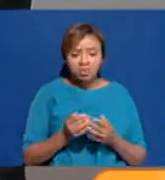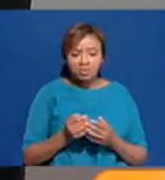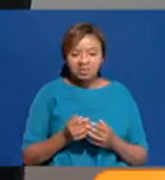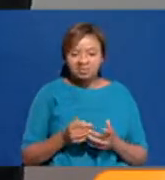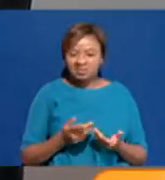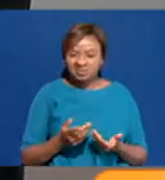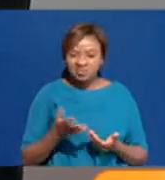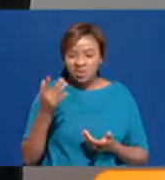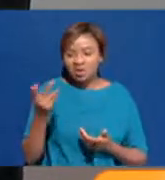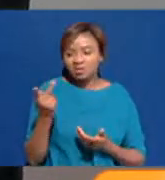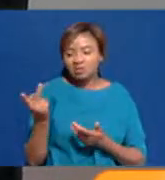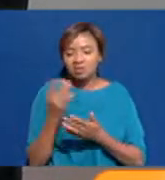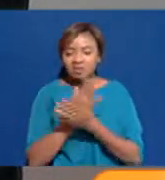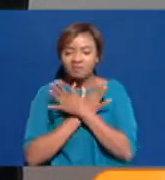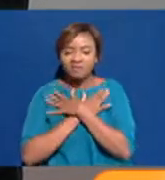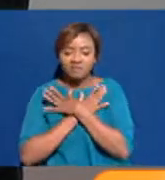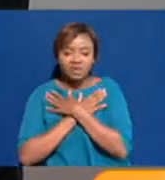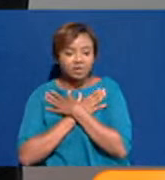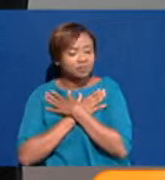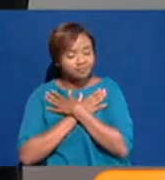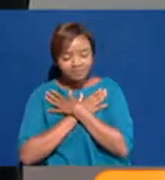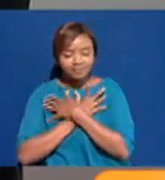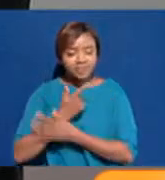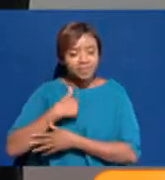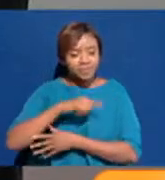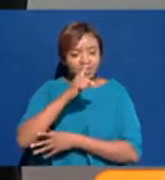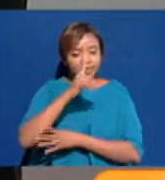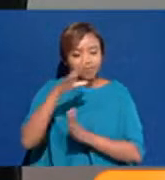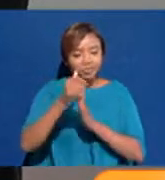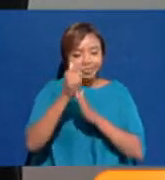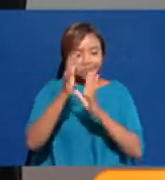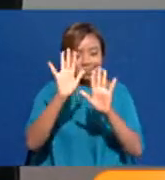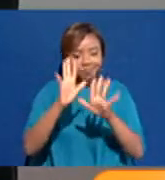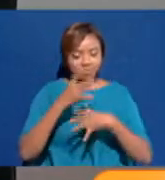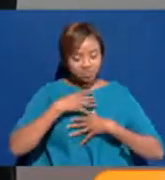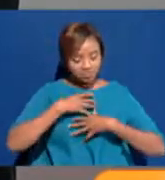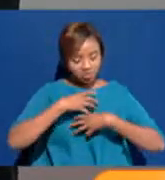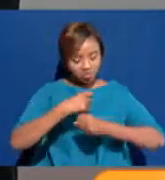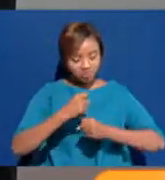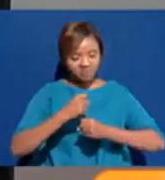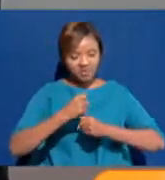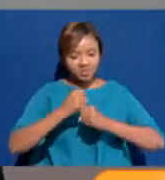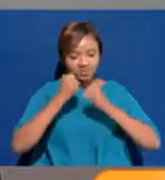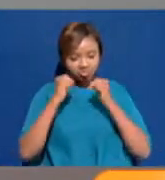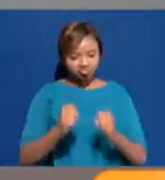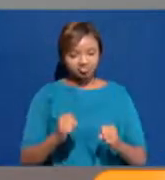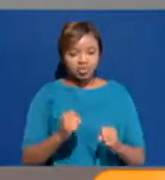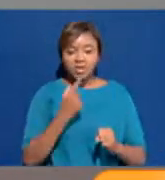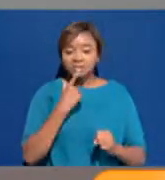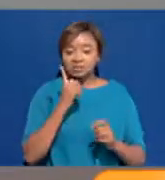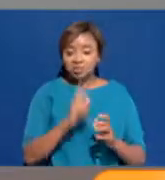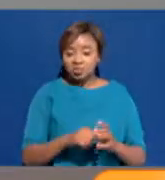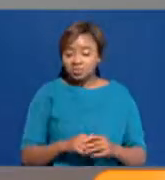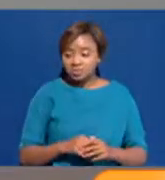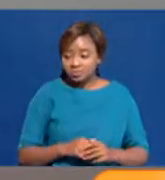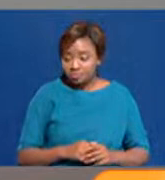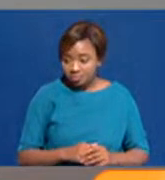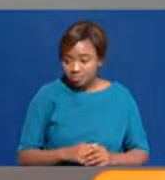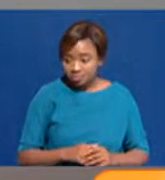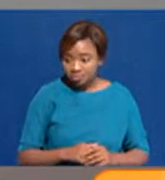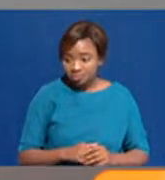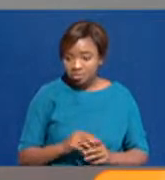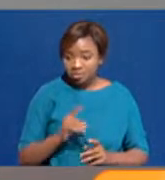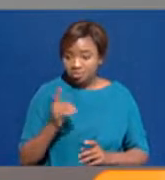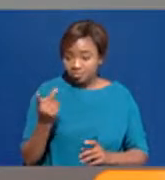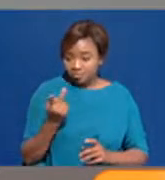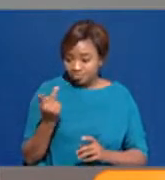that friendship. I think we have to be bold and courageous enough to say, indeed, if that is what it will cost to